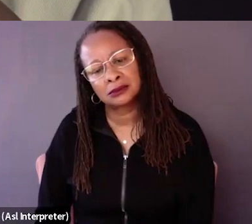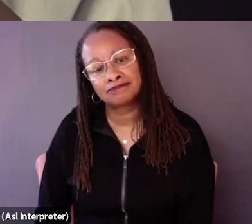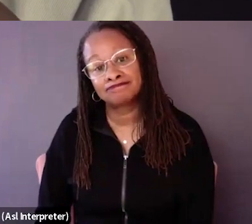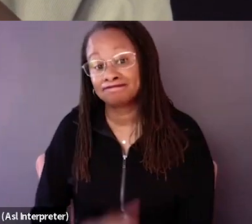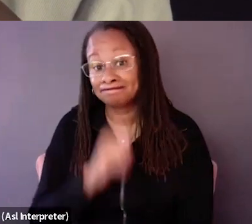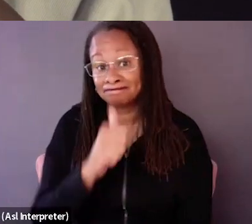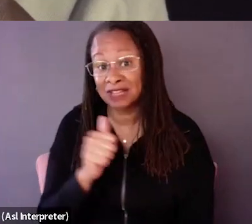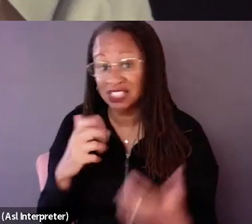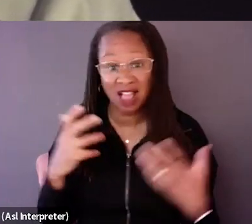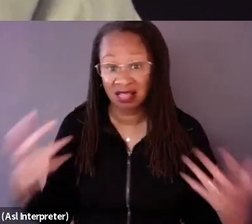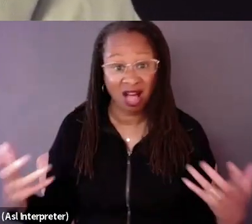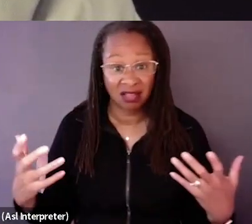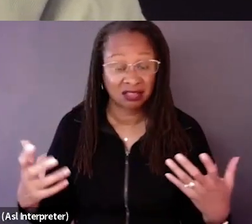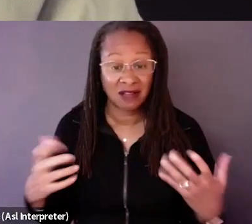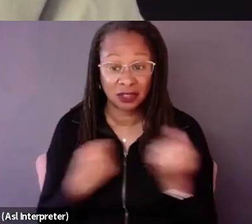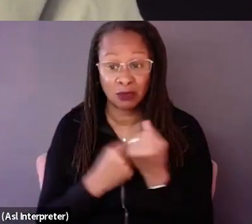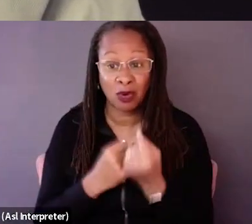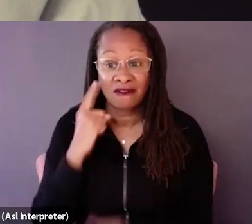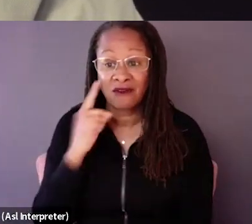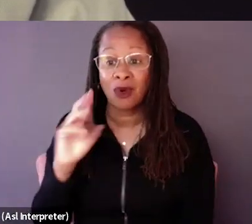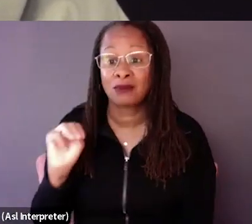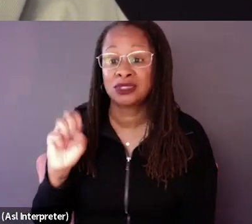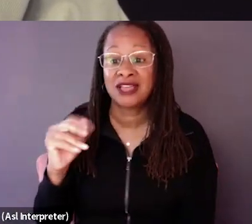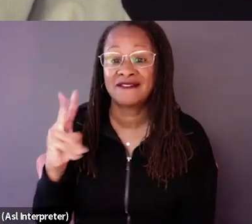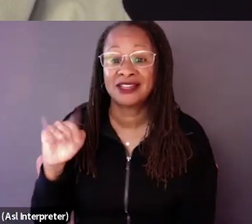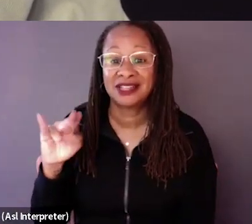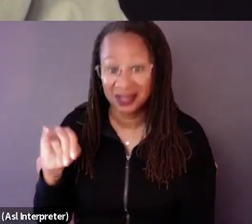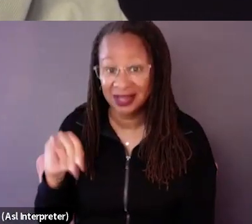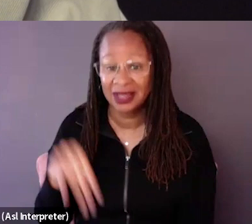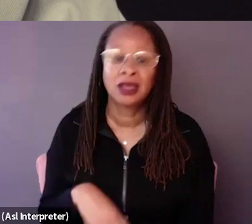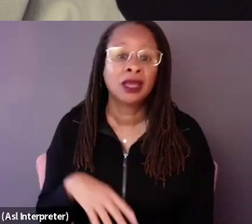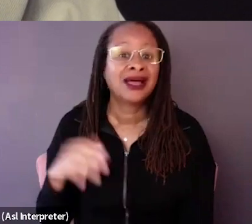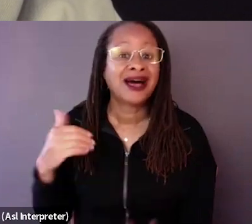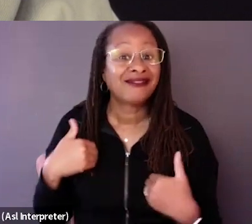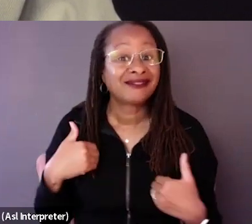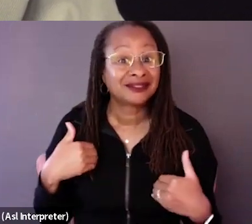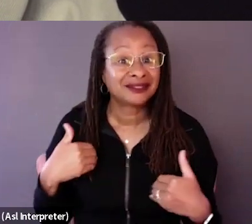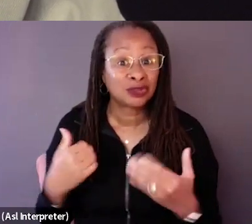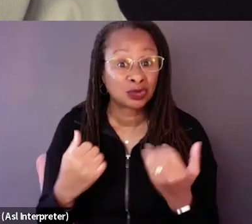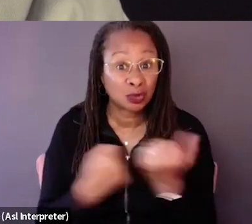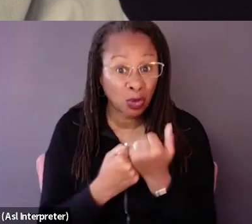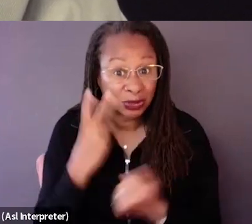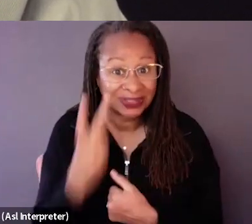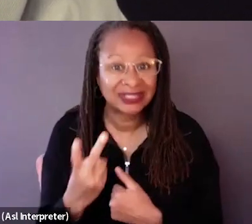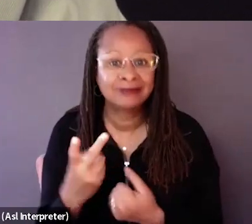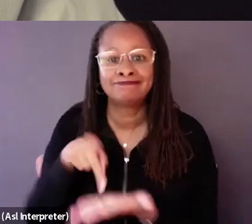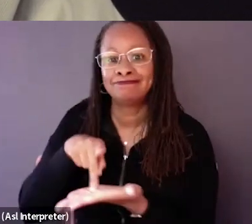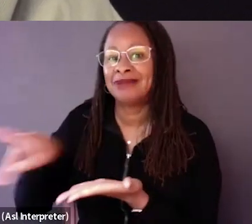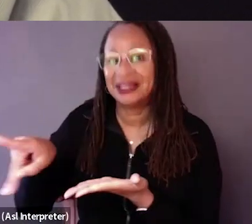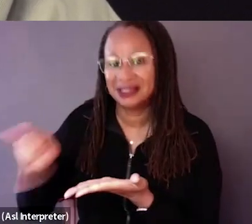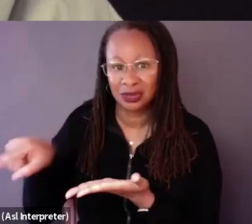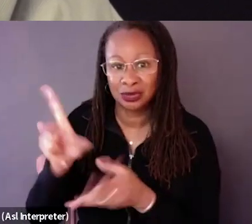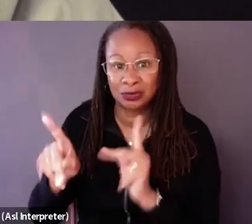when I wasn't there, they noticed very quickly, and I had to be present, because at